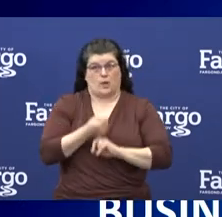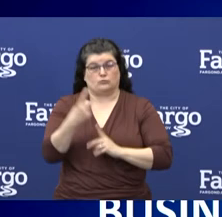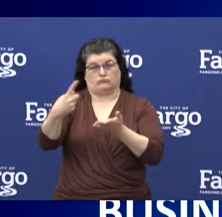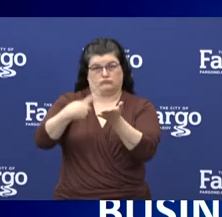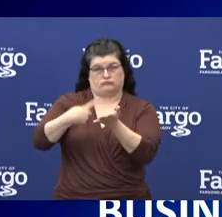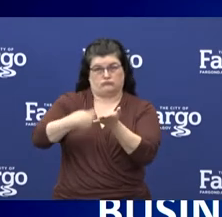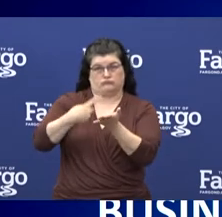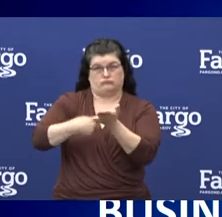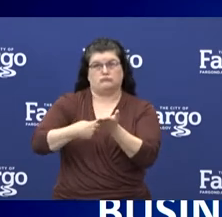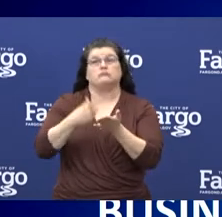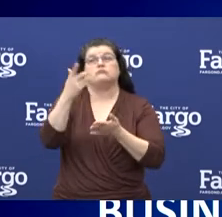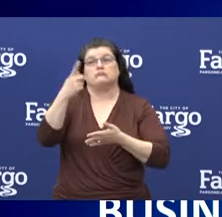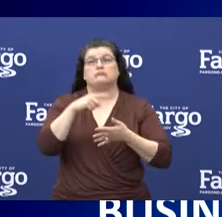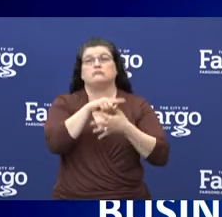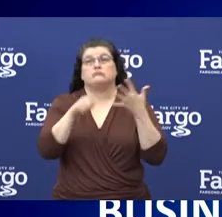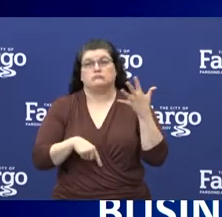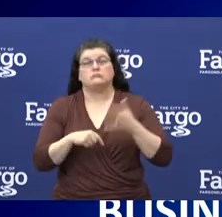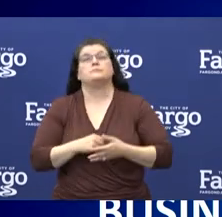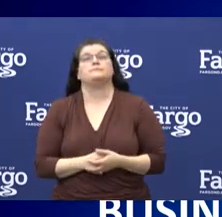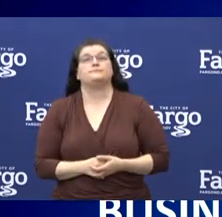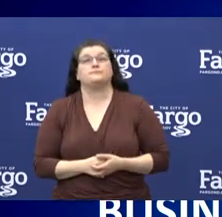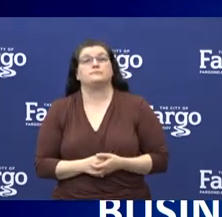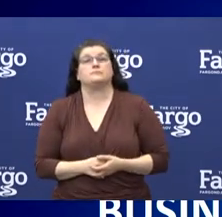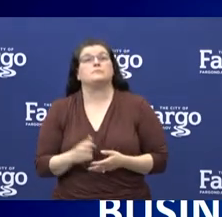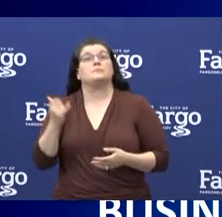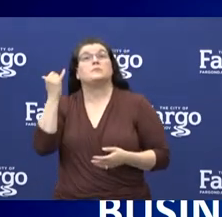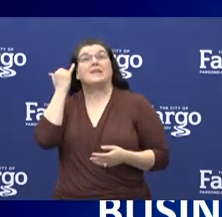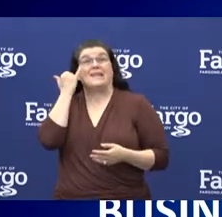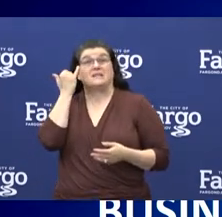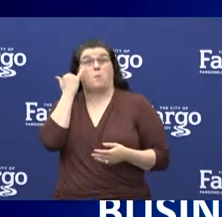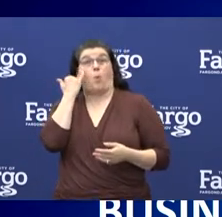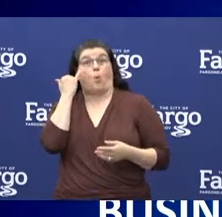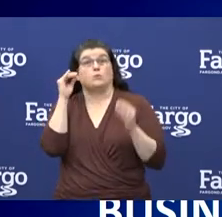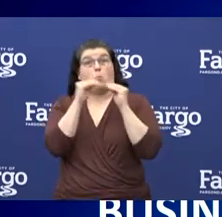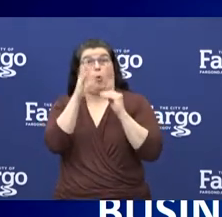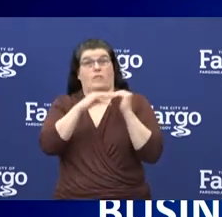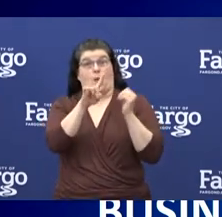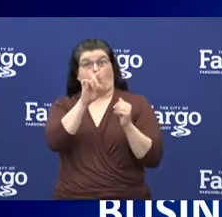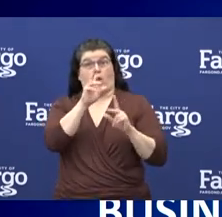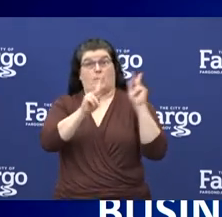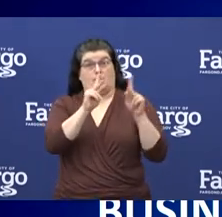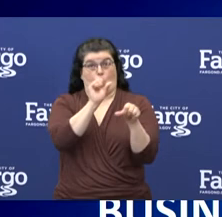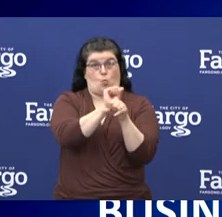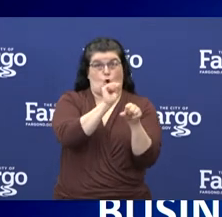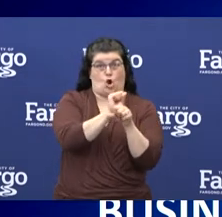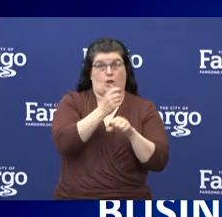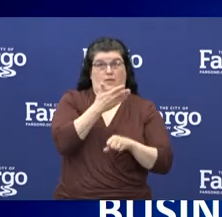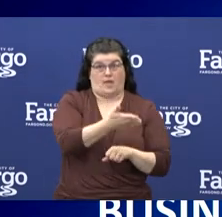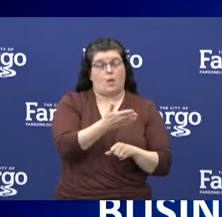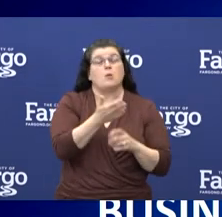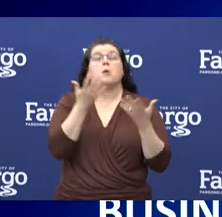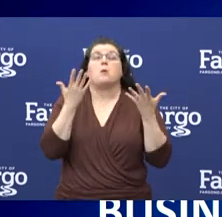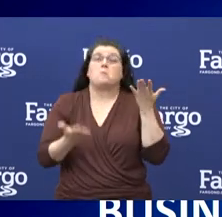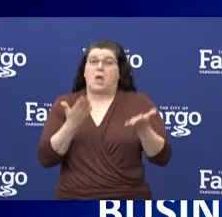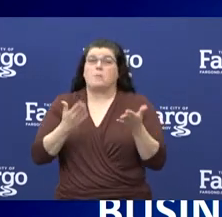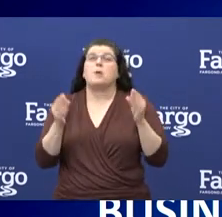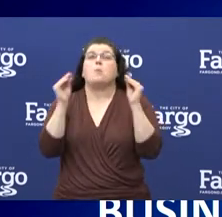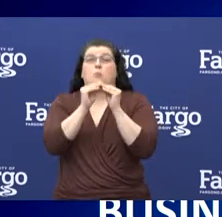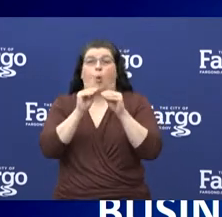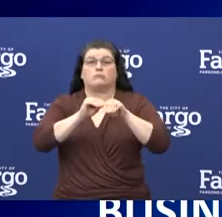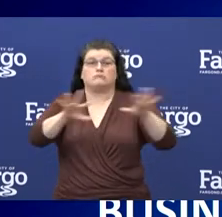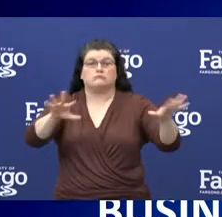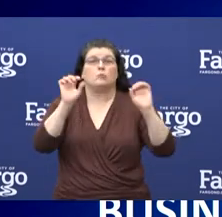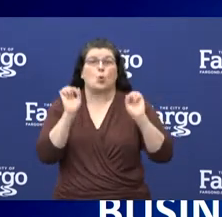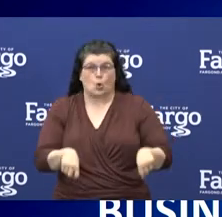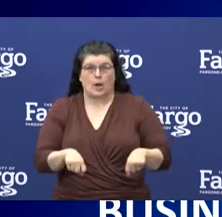about. If you have more than 100 employees, your potential for an outbreak is higher. If you have